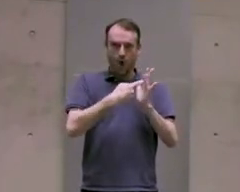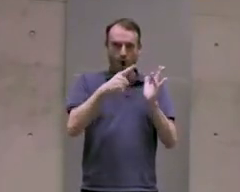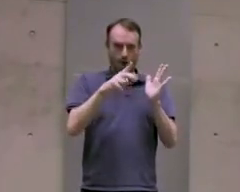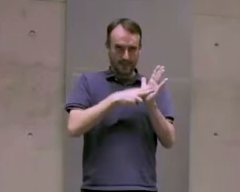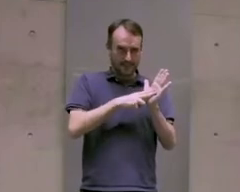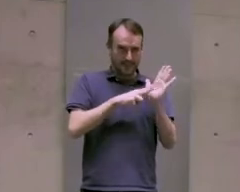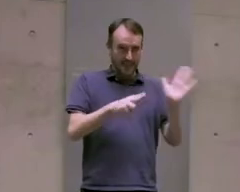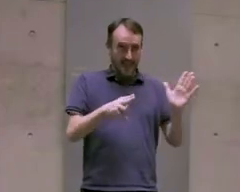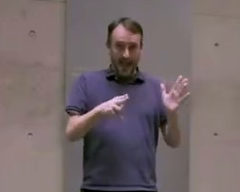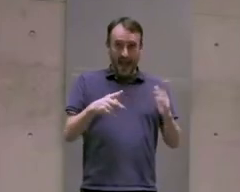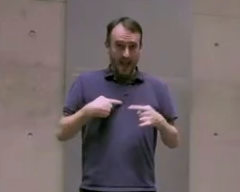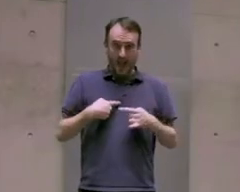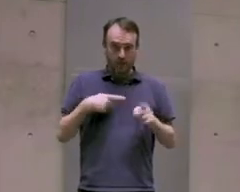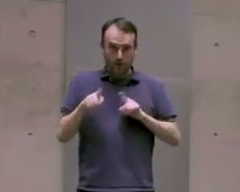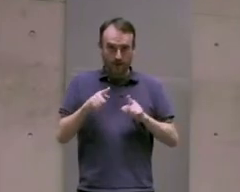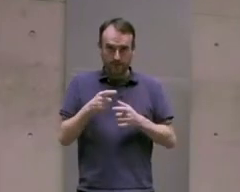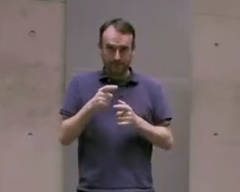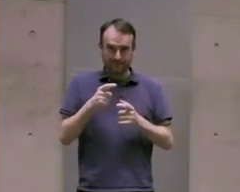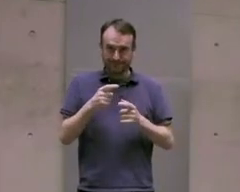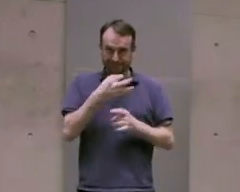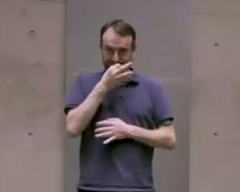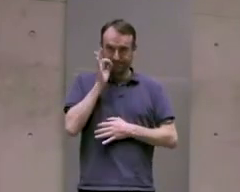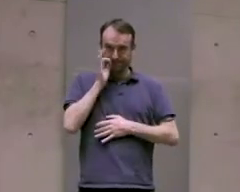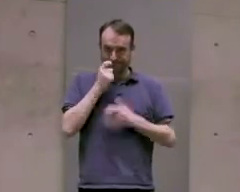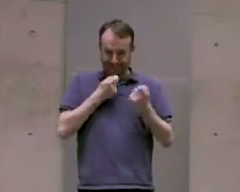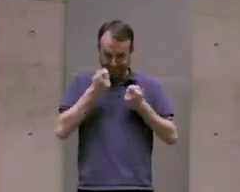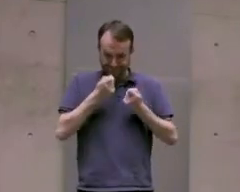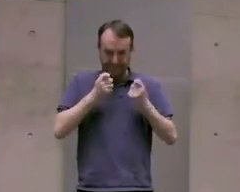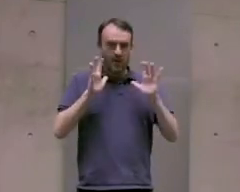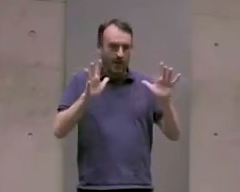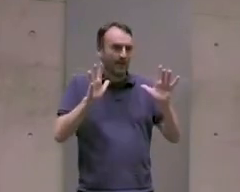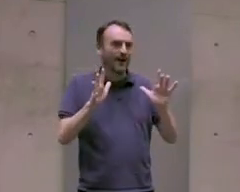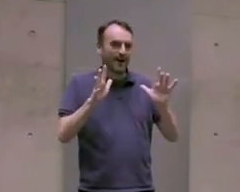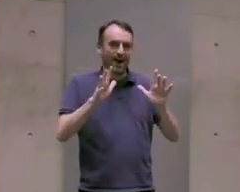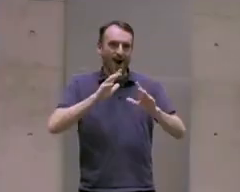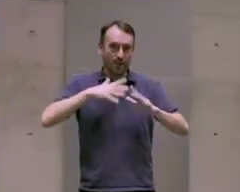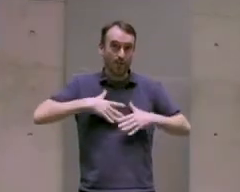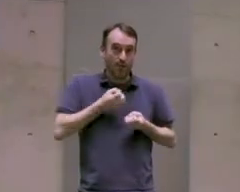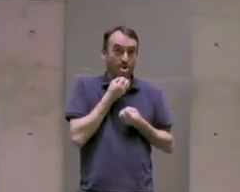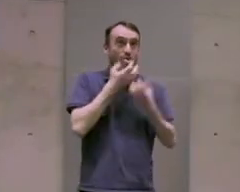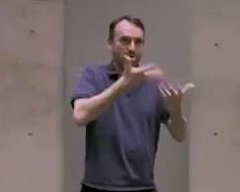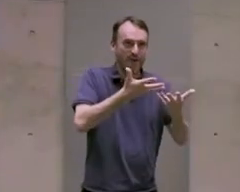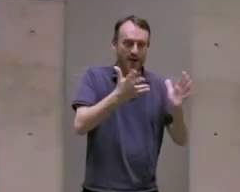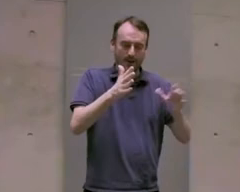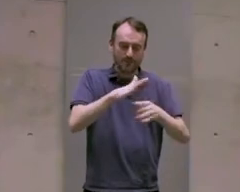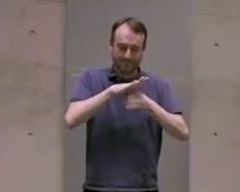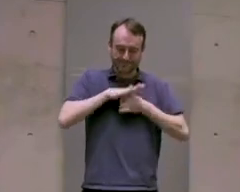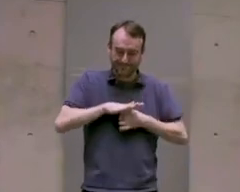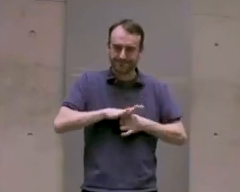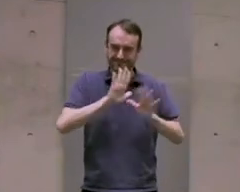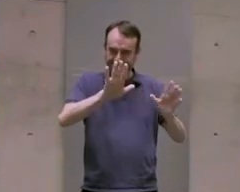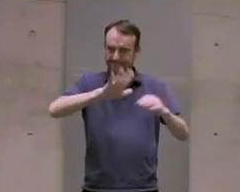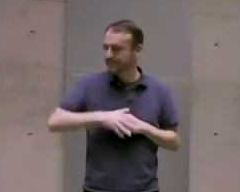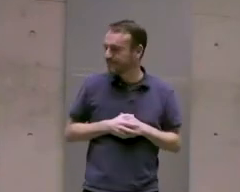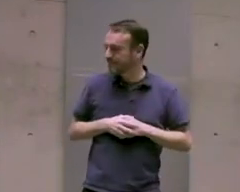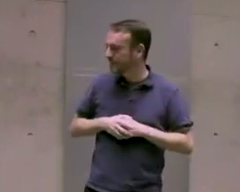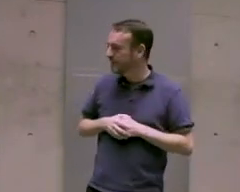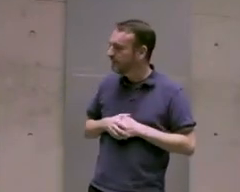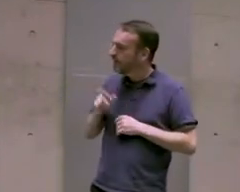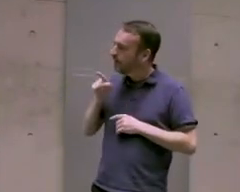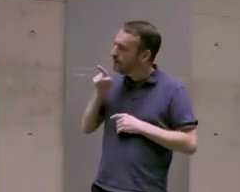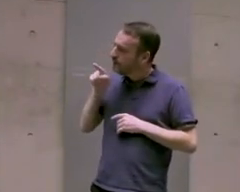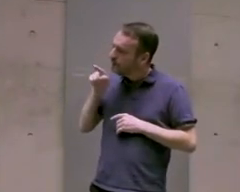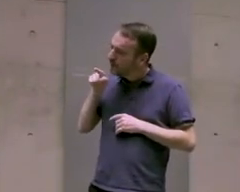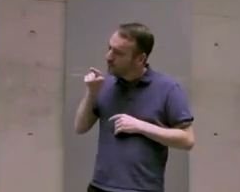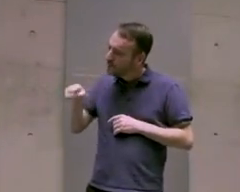yeah, anyway. Yes, there's a good opportunity there, and we're doing something interesting, I think. Okay, I look forward to that. So you've done the